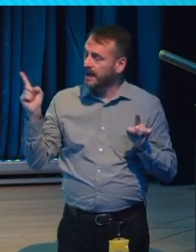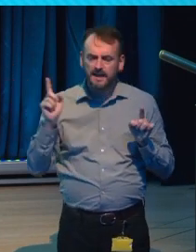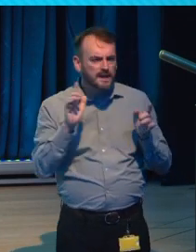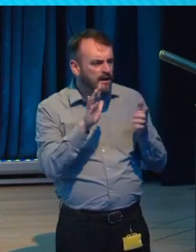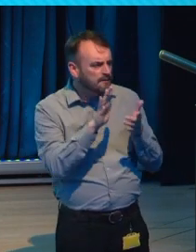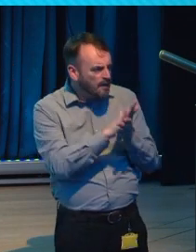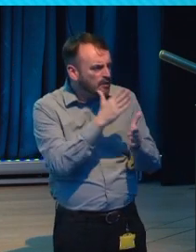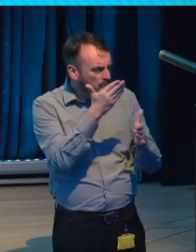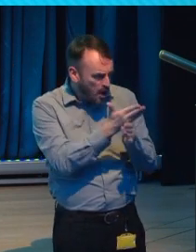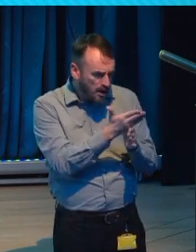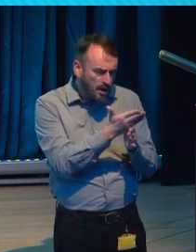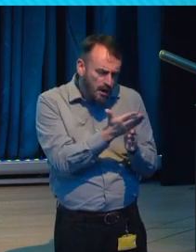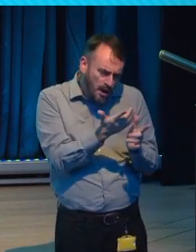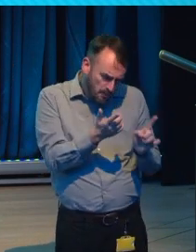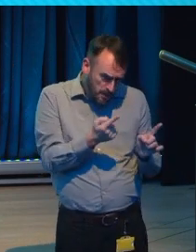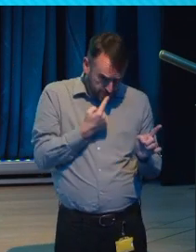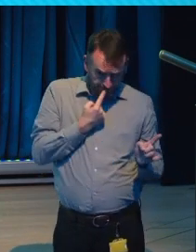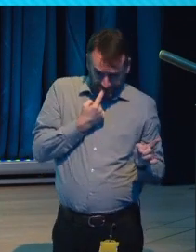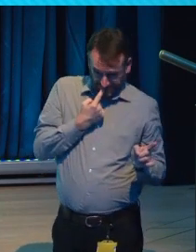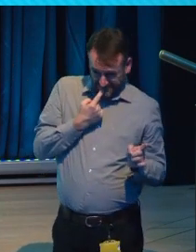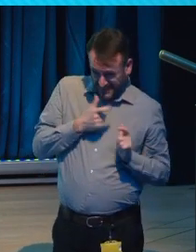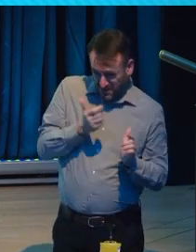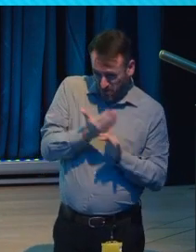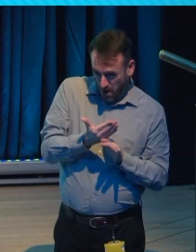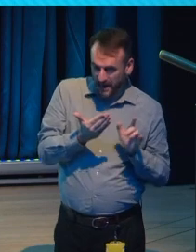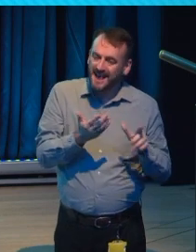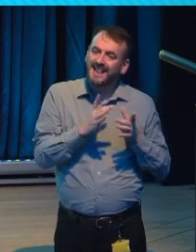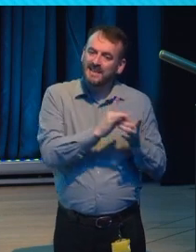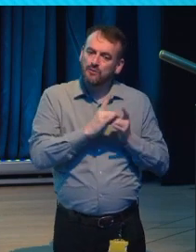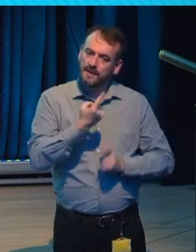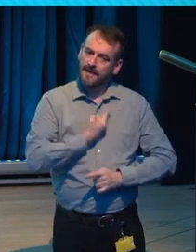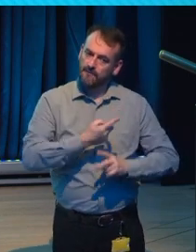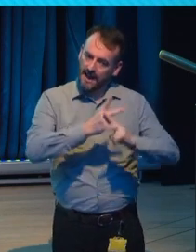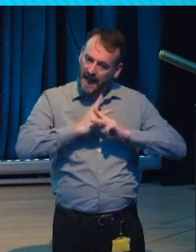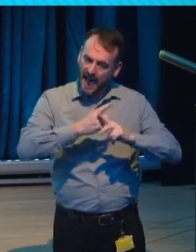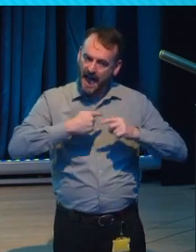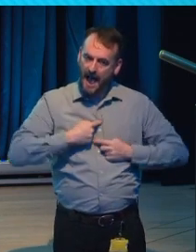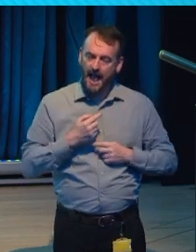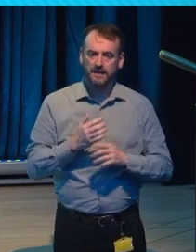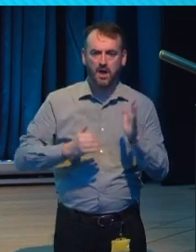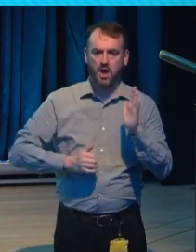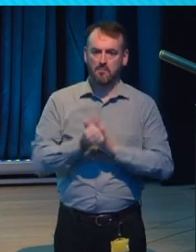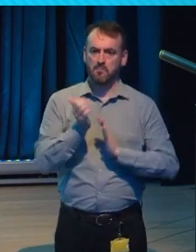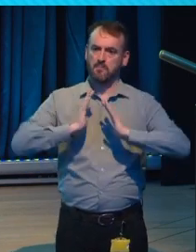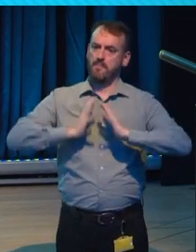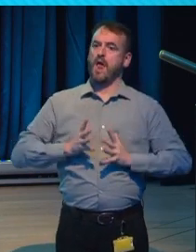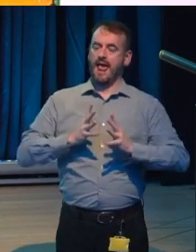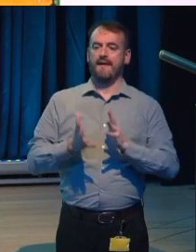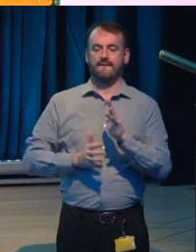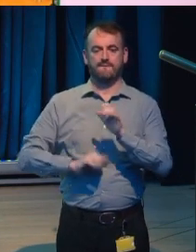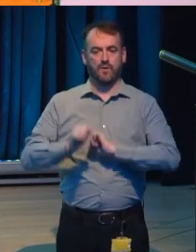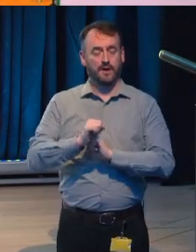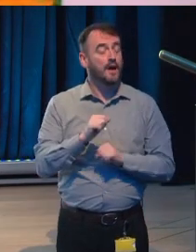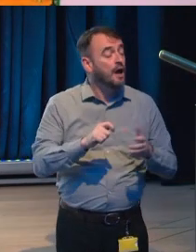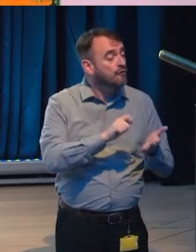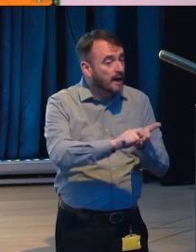work. And this is kind of all around self-care and avoiding burnout. So writing is challenging,